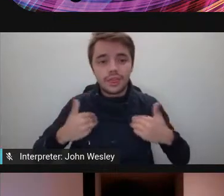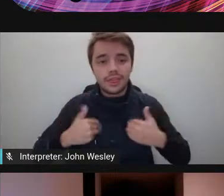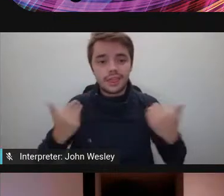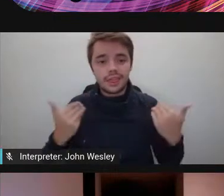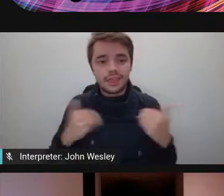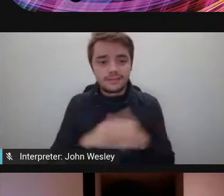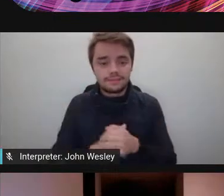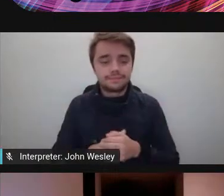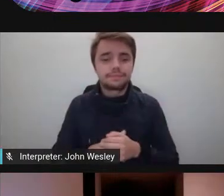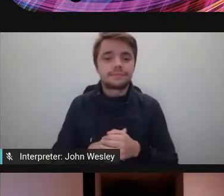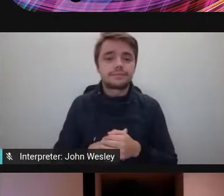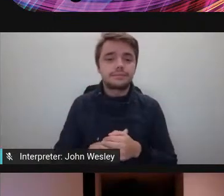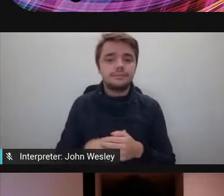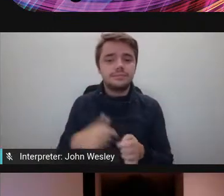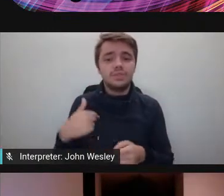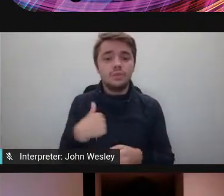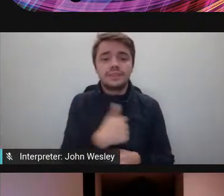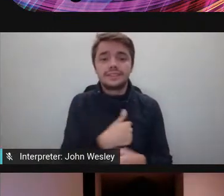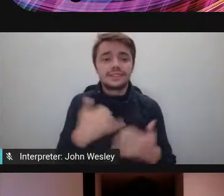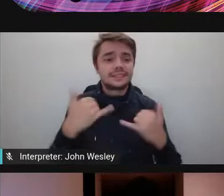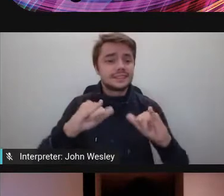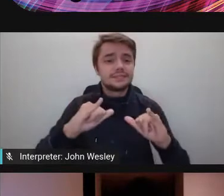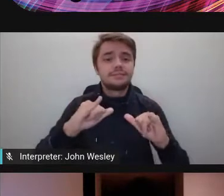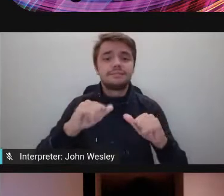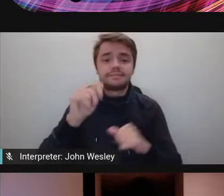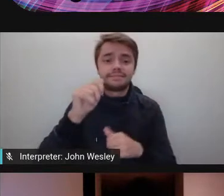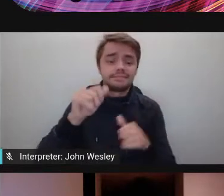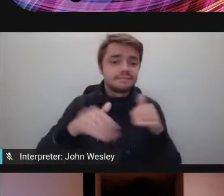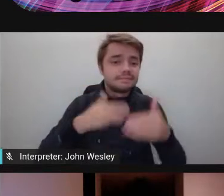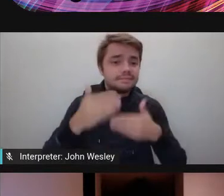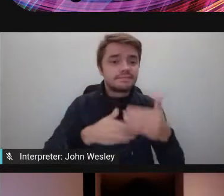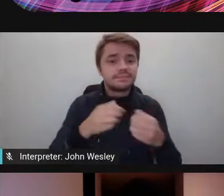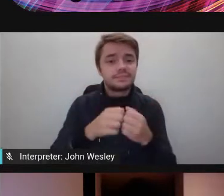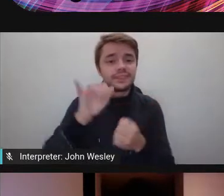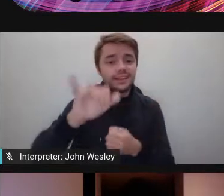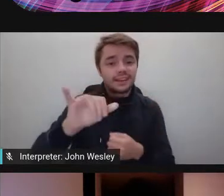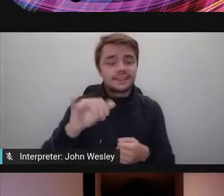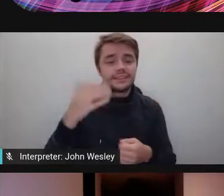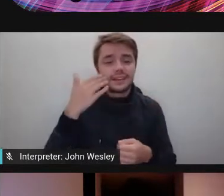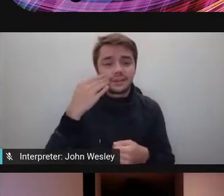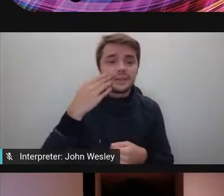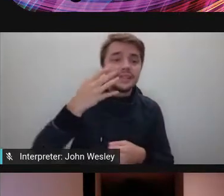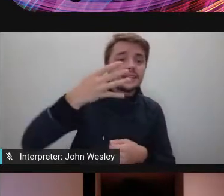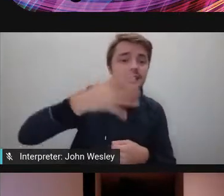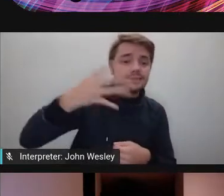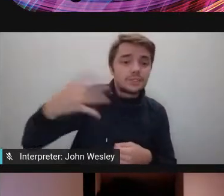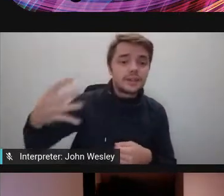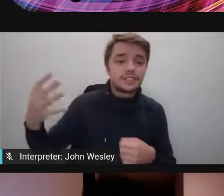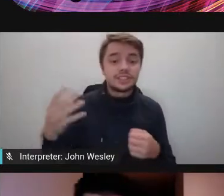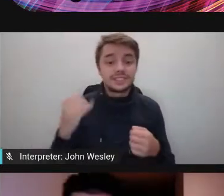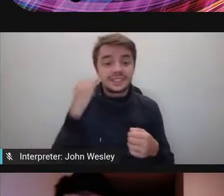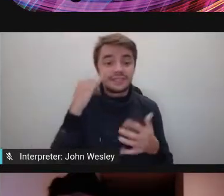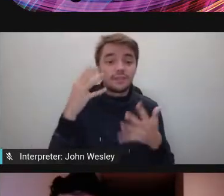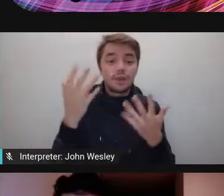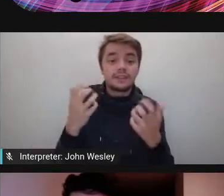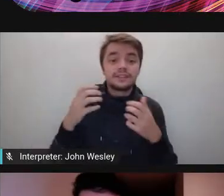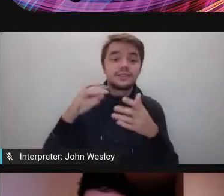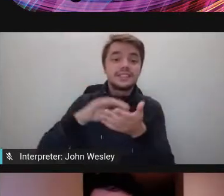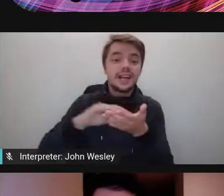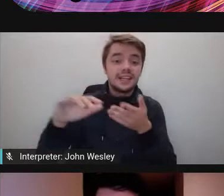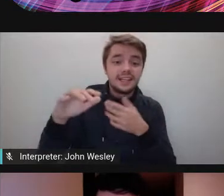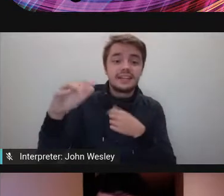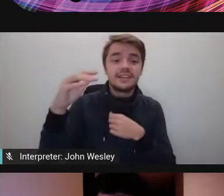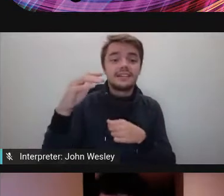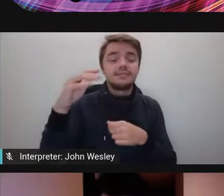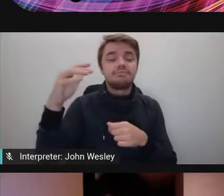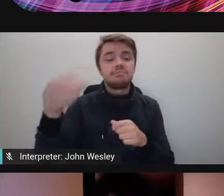still in that kind of situation, you know, living all that stuff of immigration, you know, if you want to study outside of the country, and then